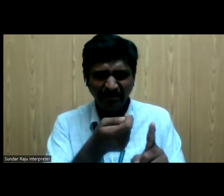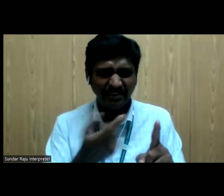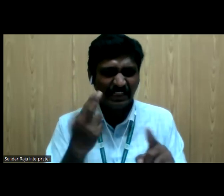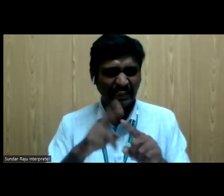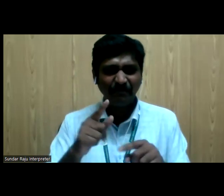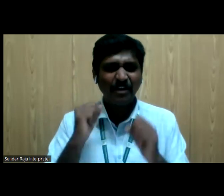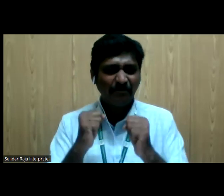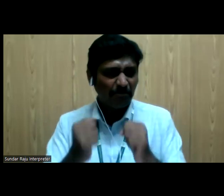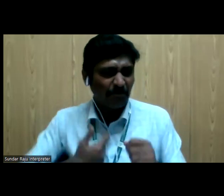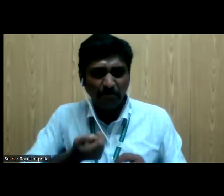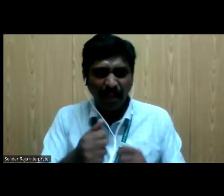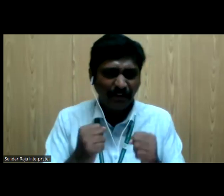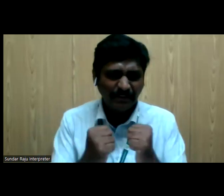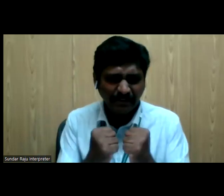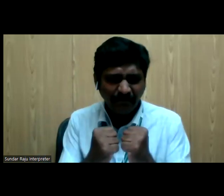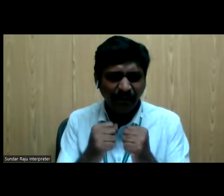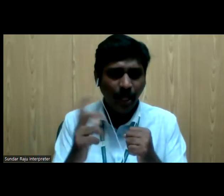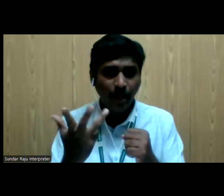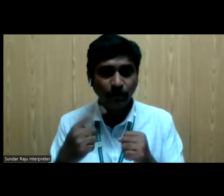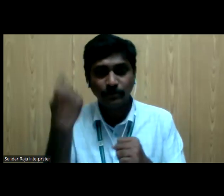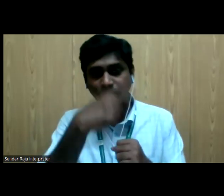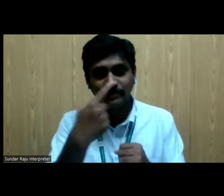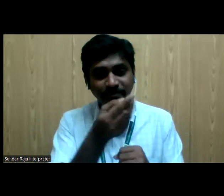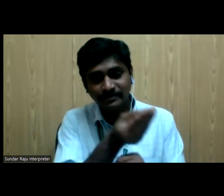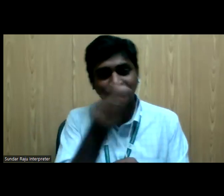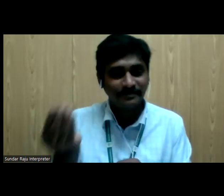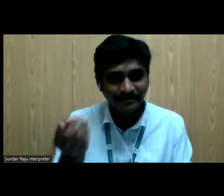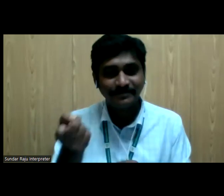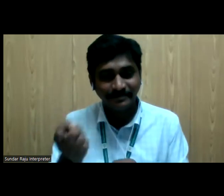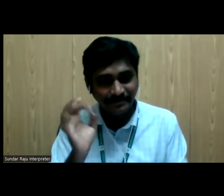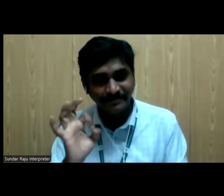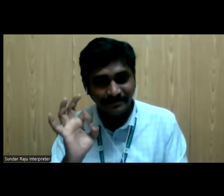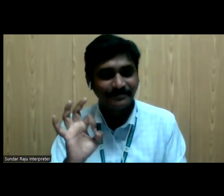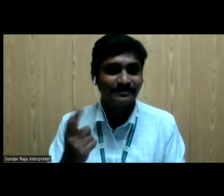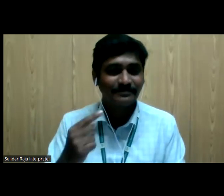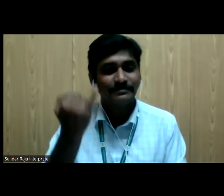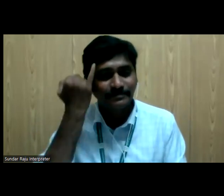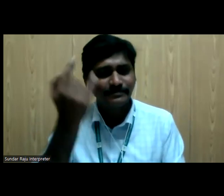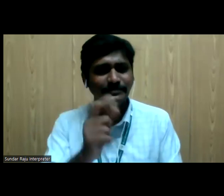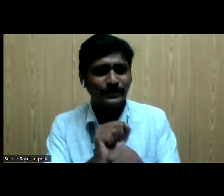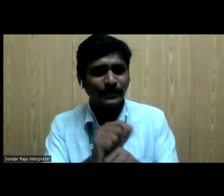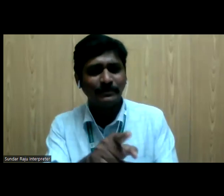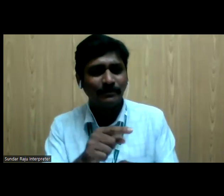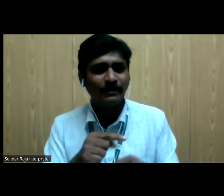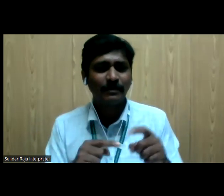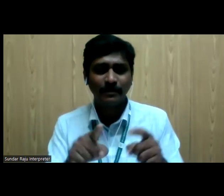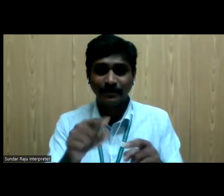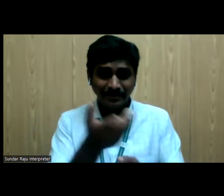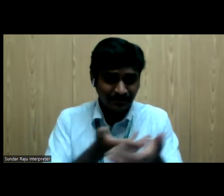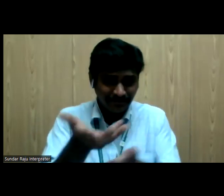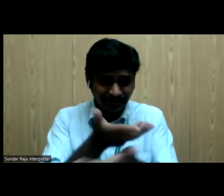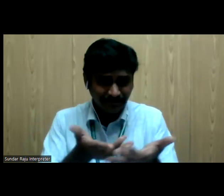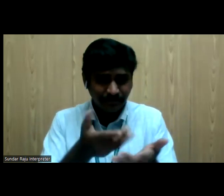who can't pay, someone else takes care of their requirements. So let us work on some of these ideas. I'm sure the panelists here will be able